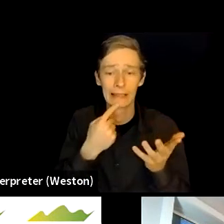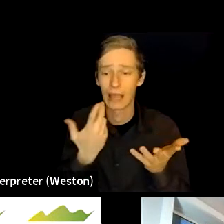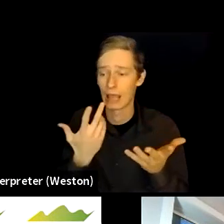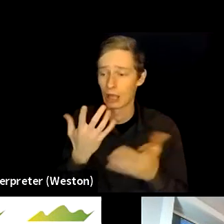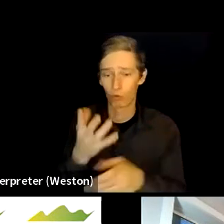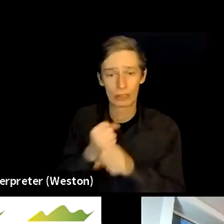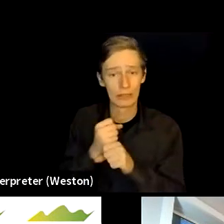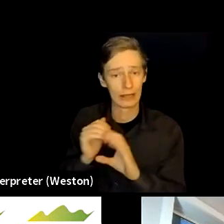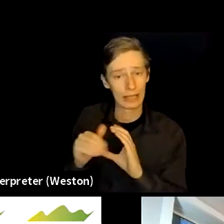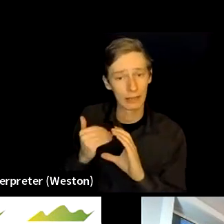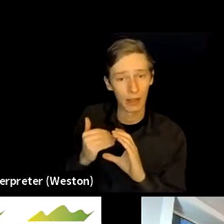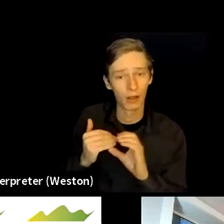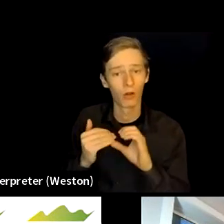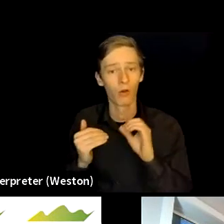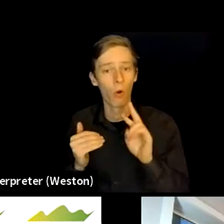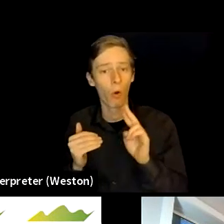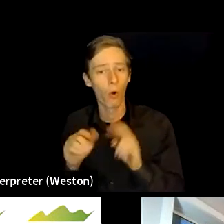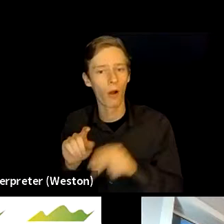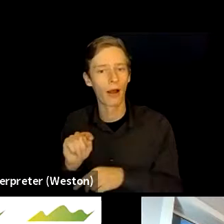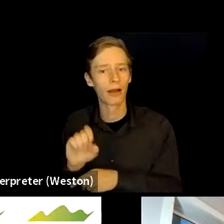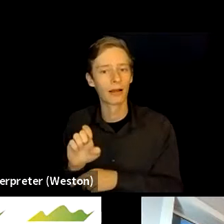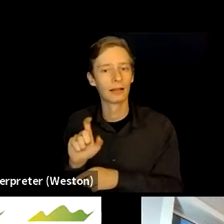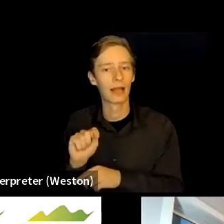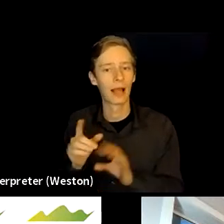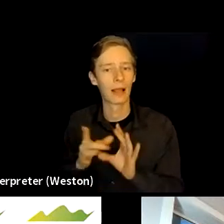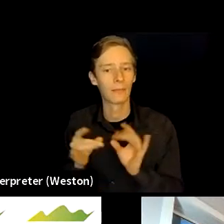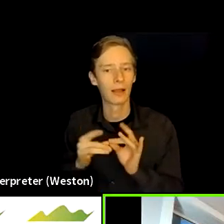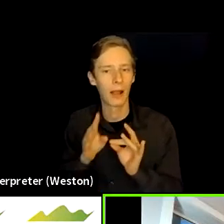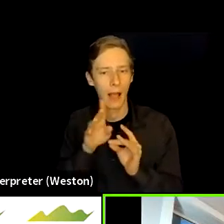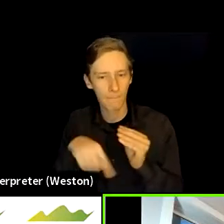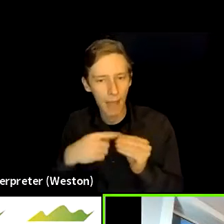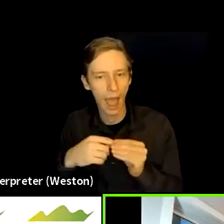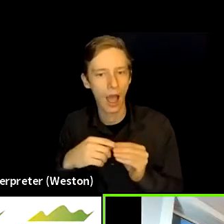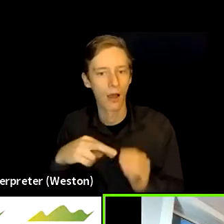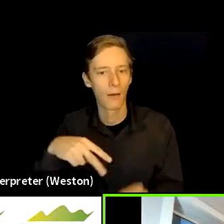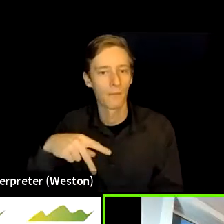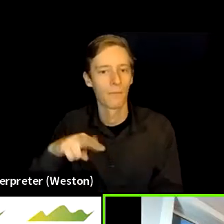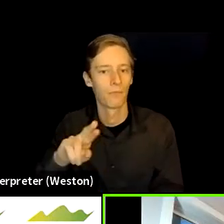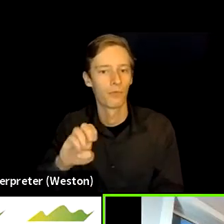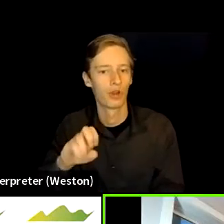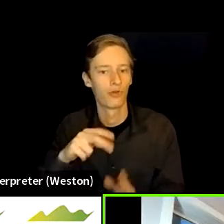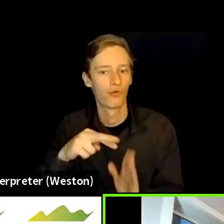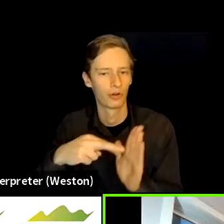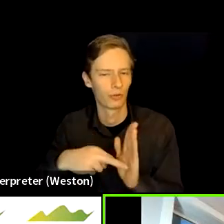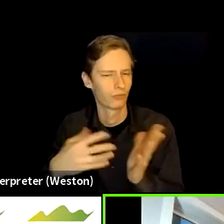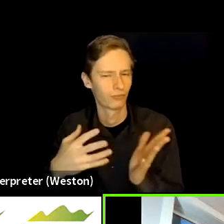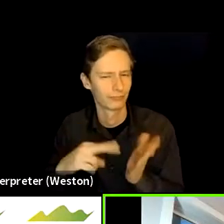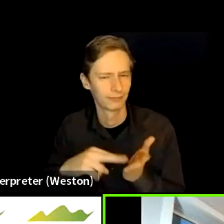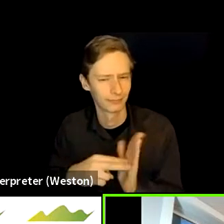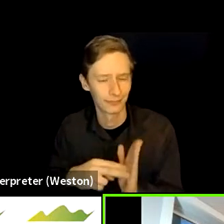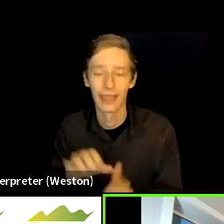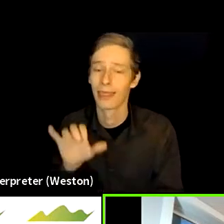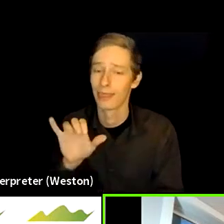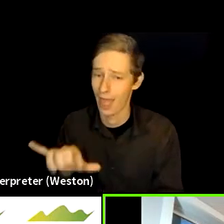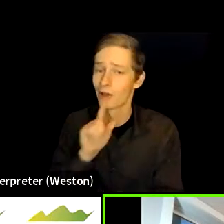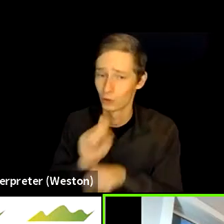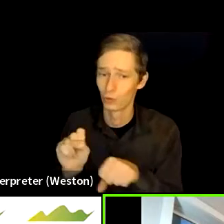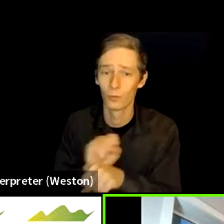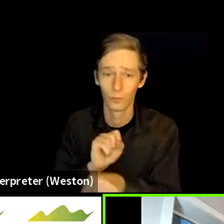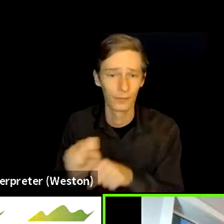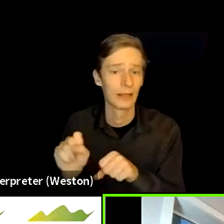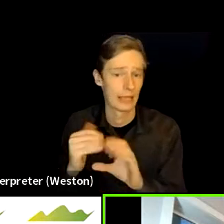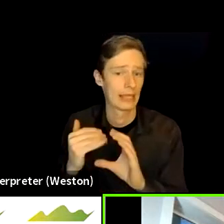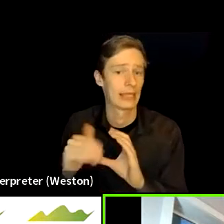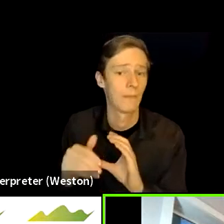their pre-registration. What does that mean? So that is a legitimate email or text message. I know in today's